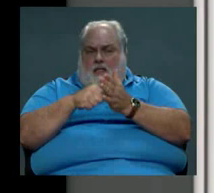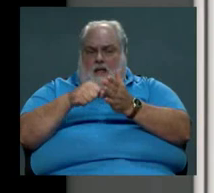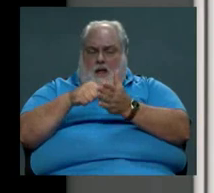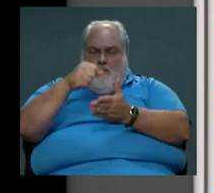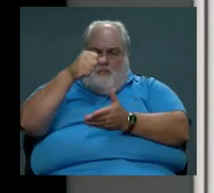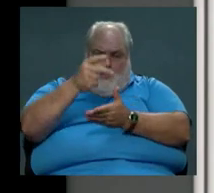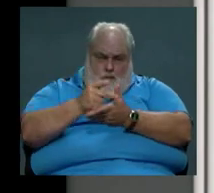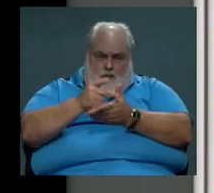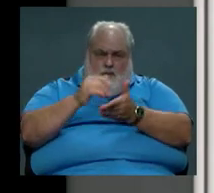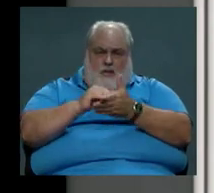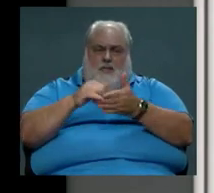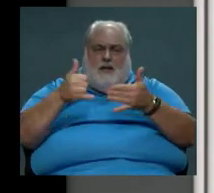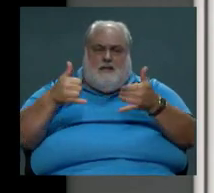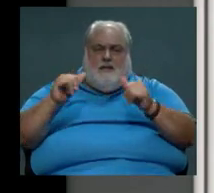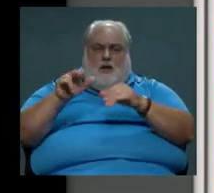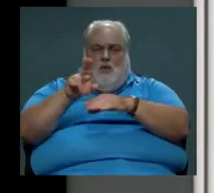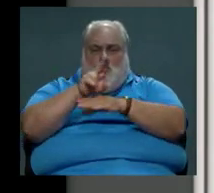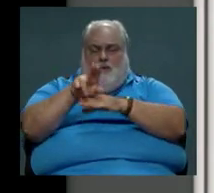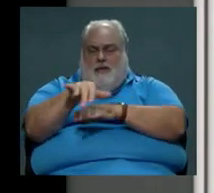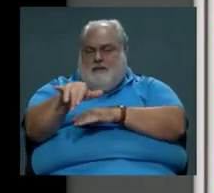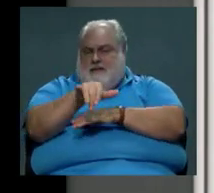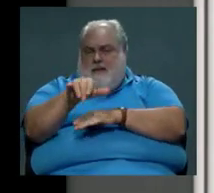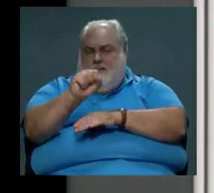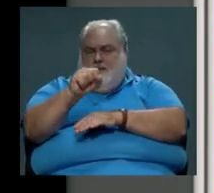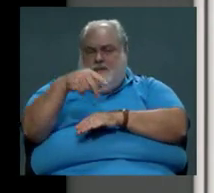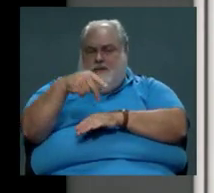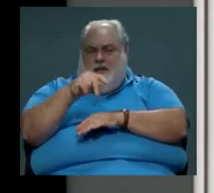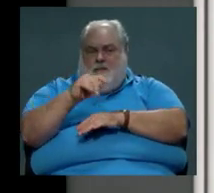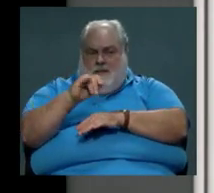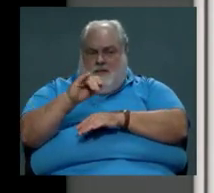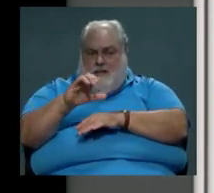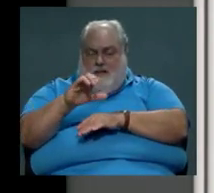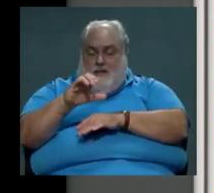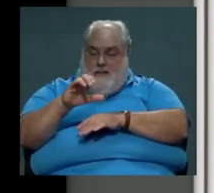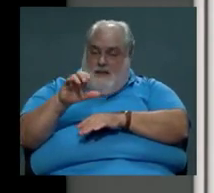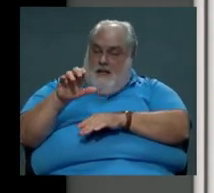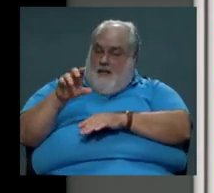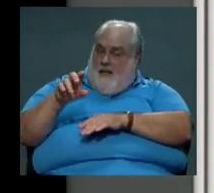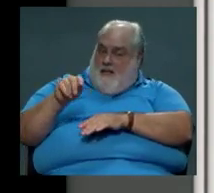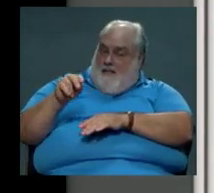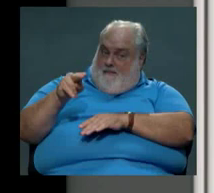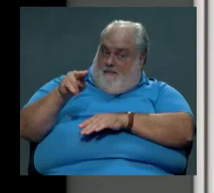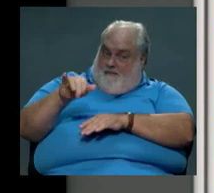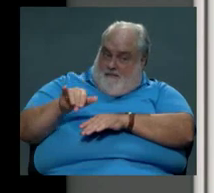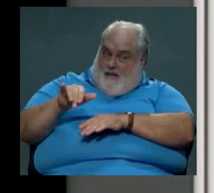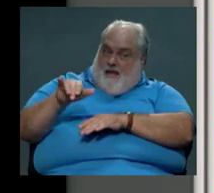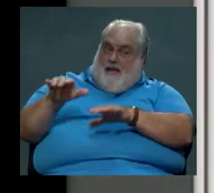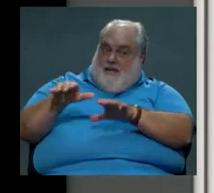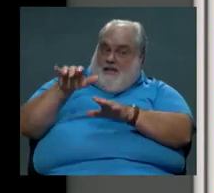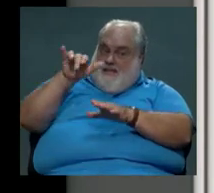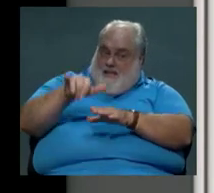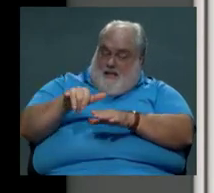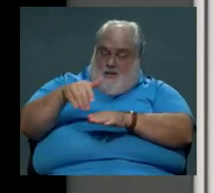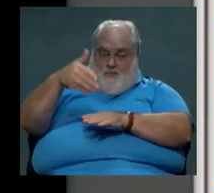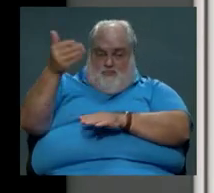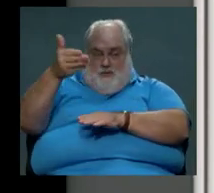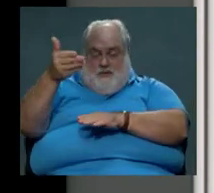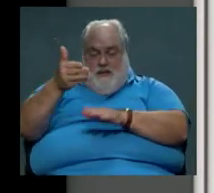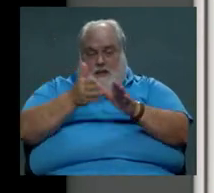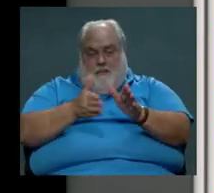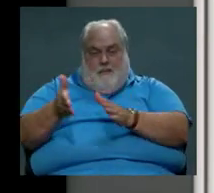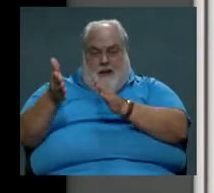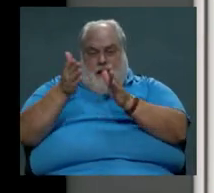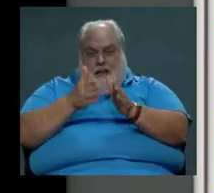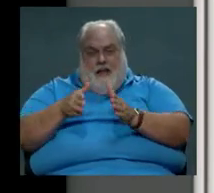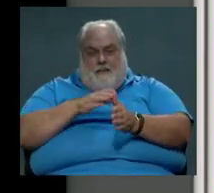able to use, have the lines ran, and they did that. In the presentation to the Planning Commission, there were